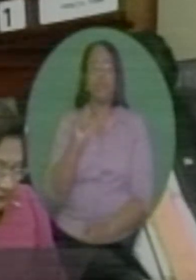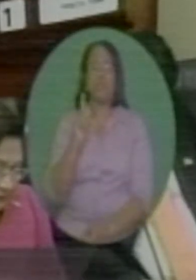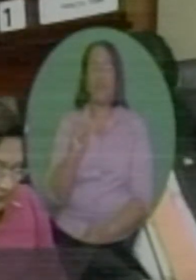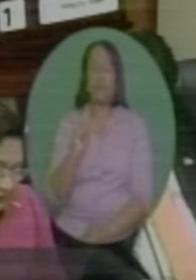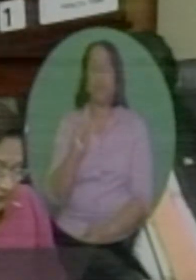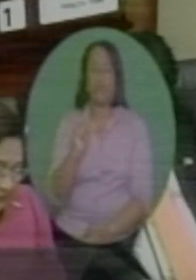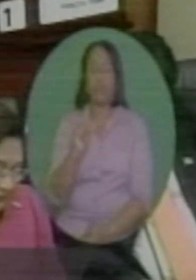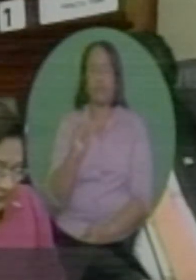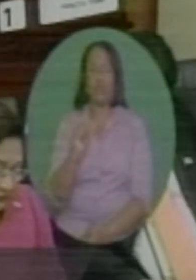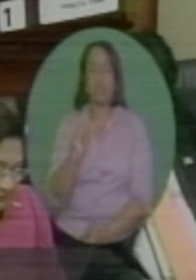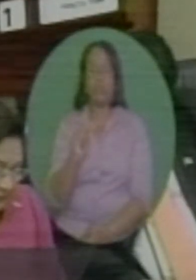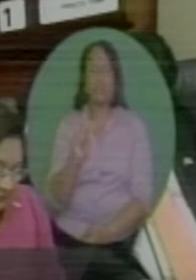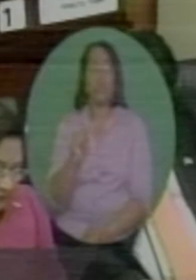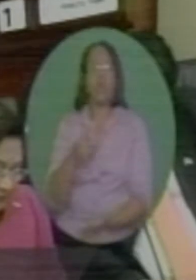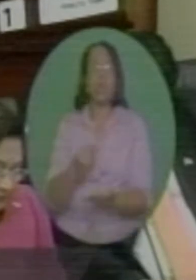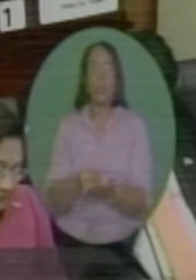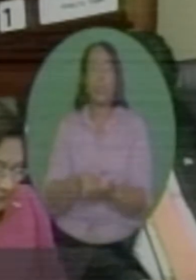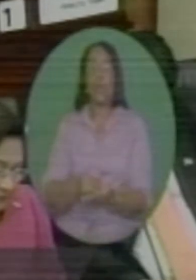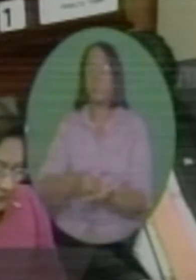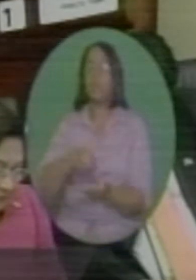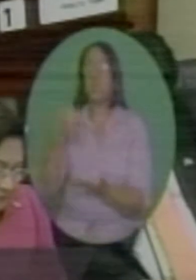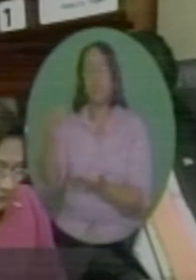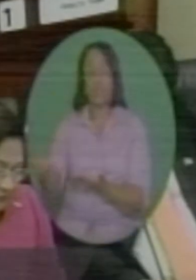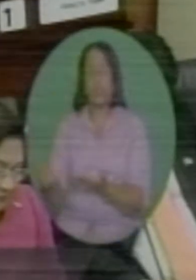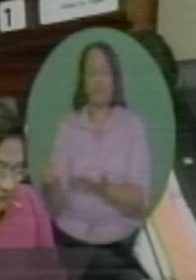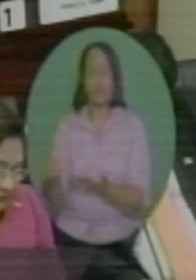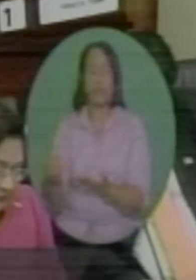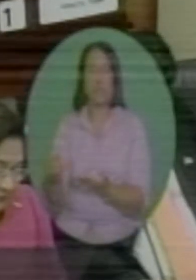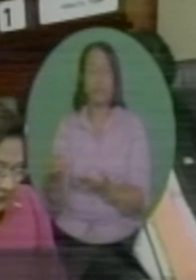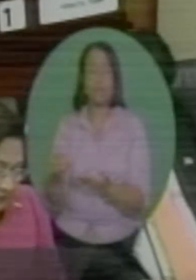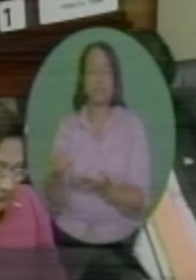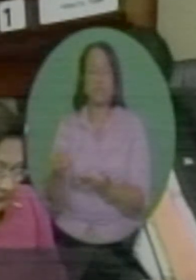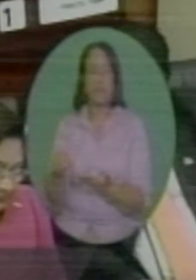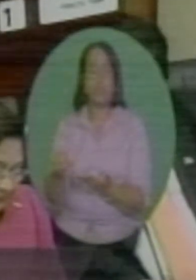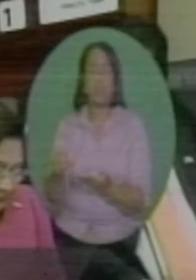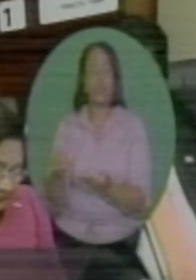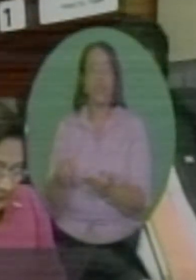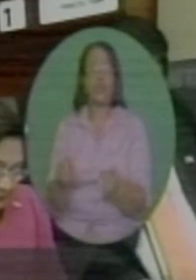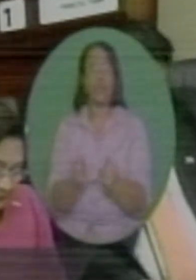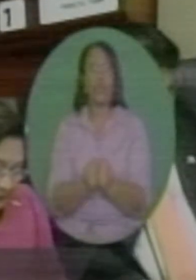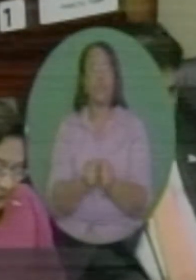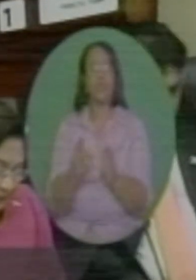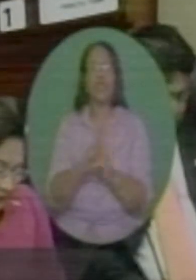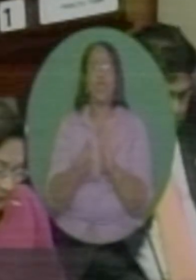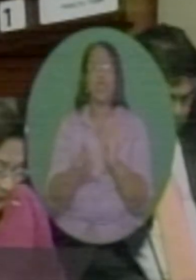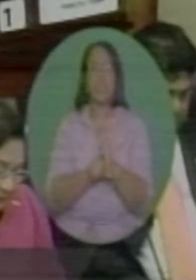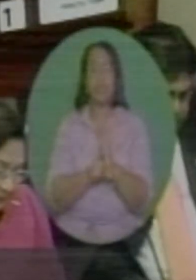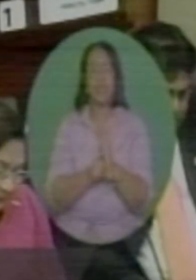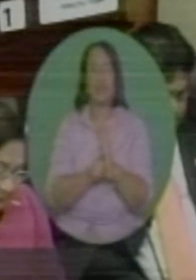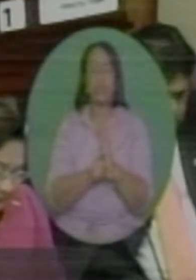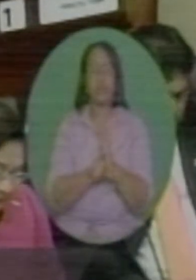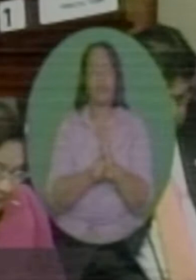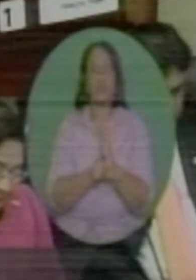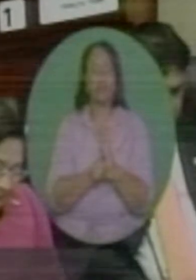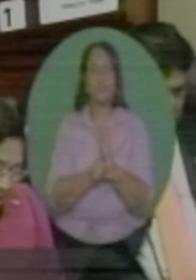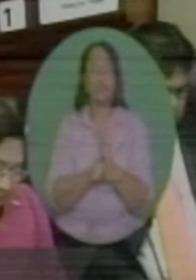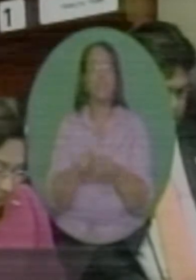to ensuring that all VAT refunds are made, at minimum, within the legal time frame.